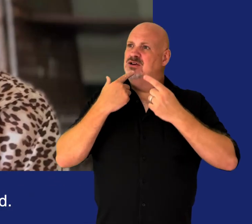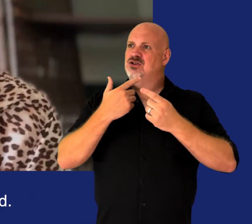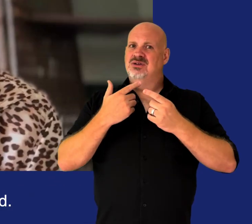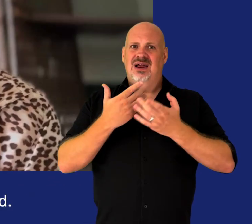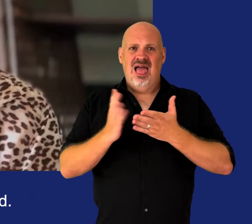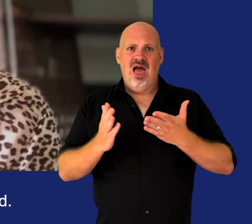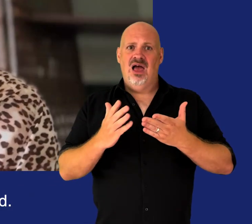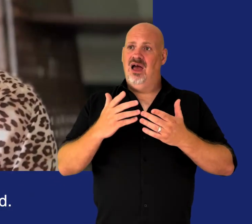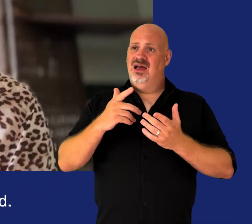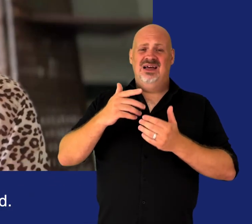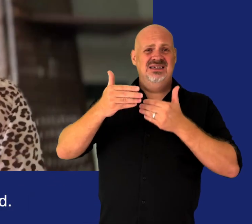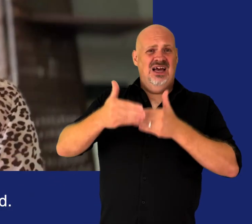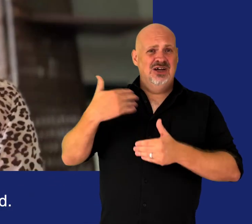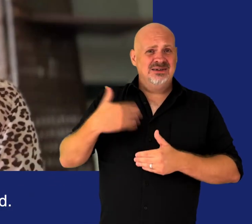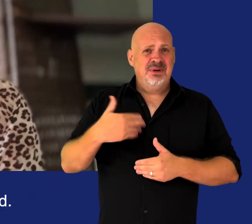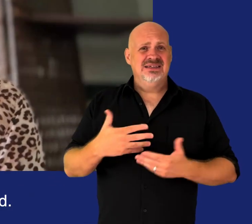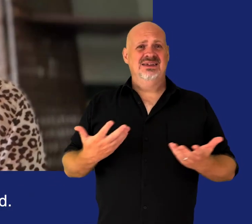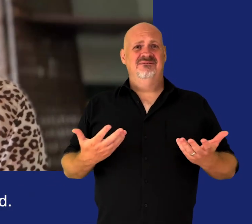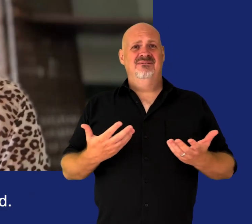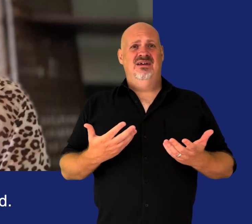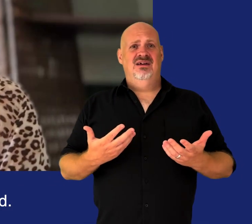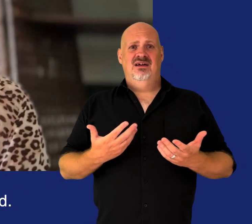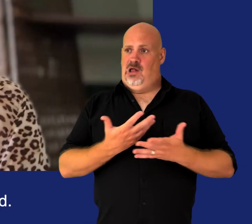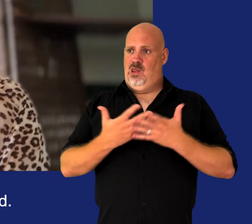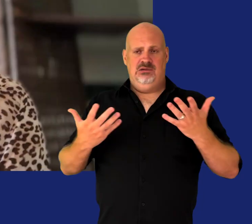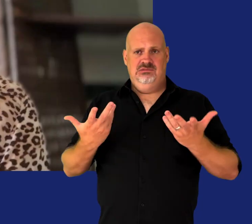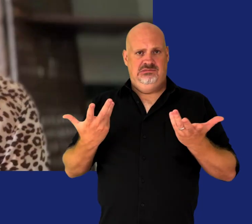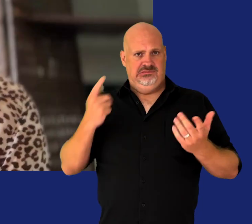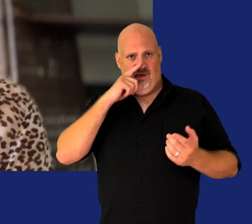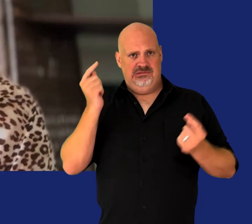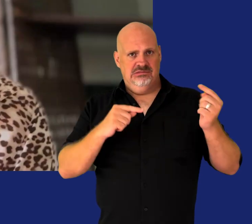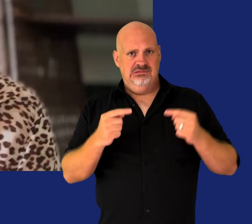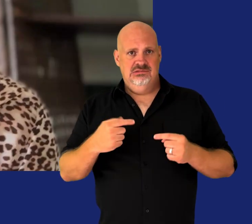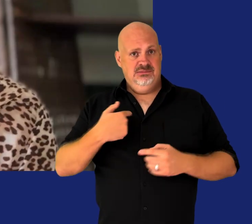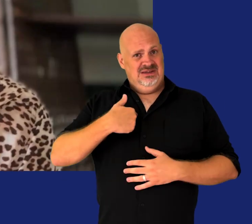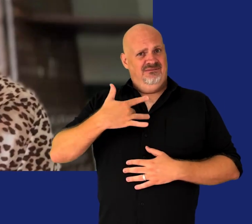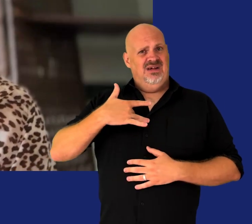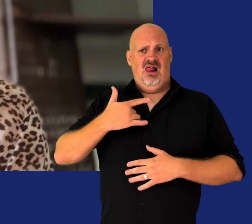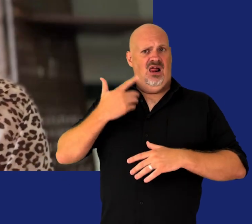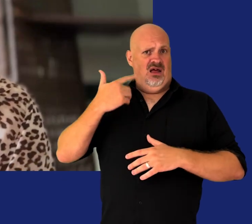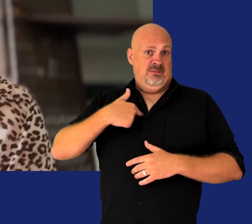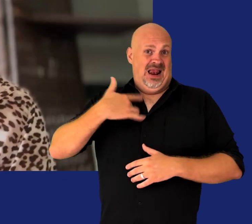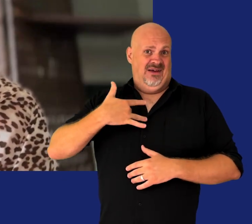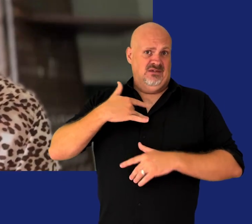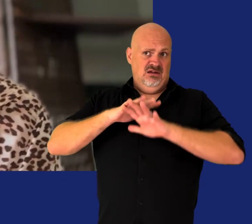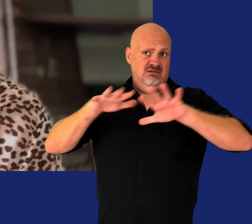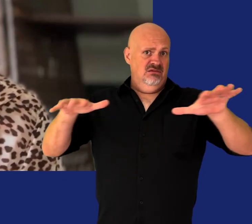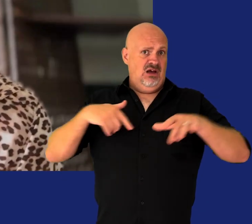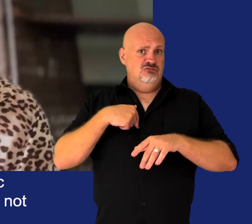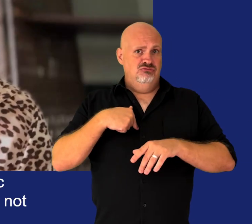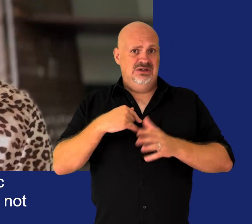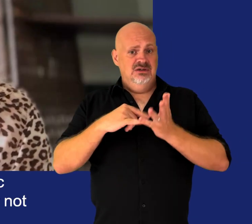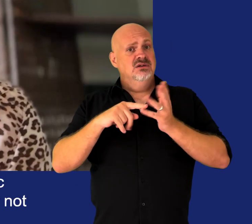information, or the session is too expensive, then a lot of people are still excluded. I personally live in a very rural